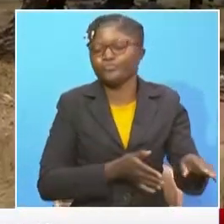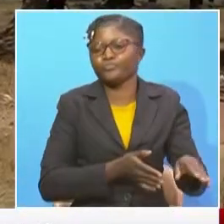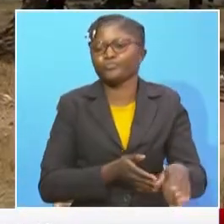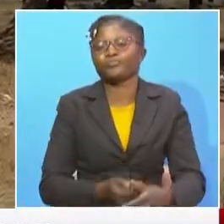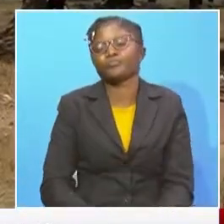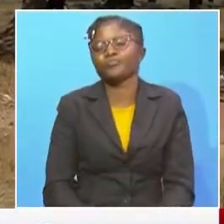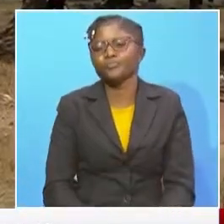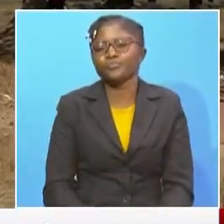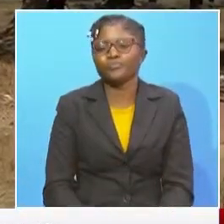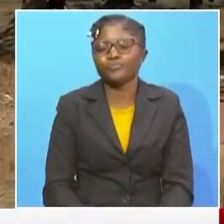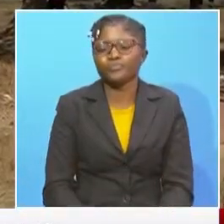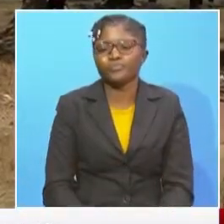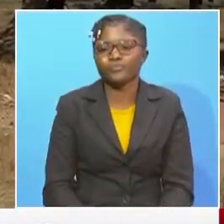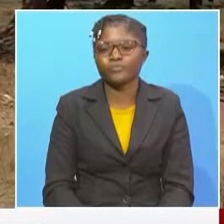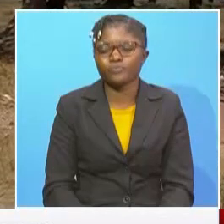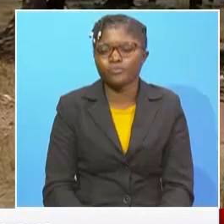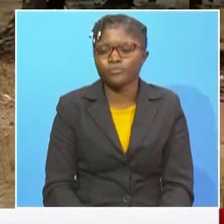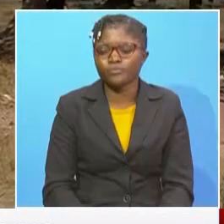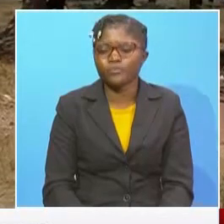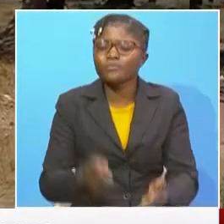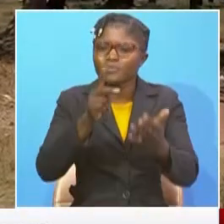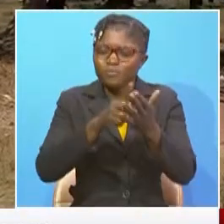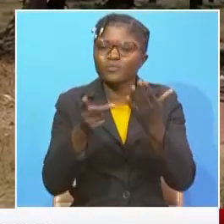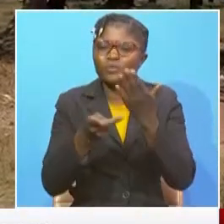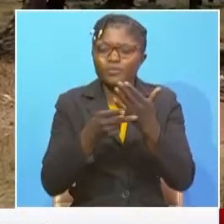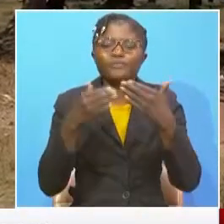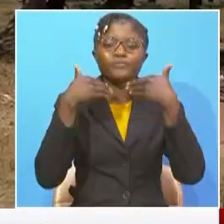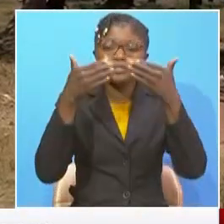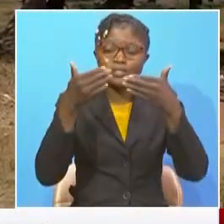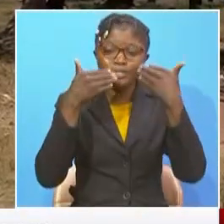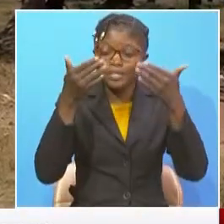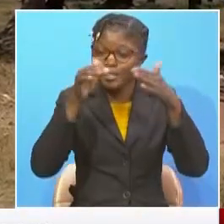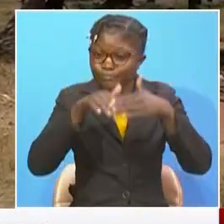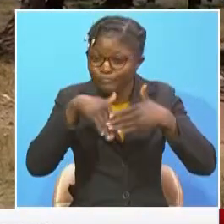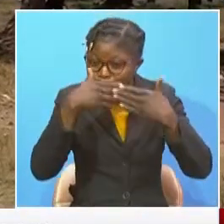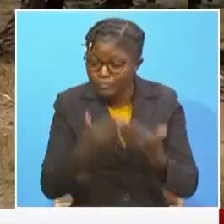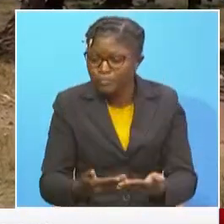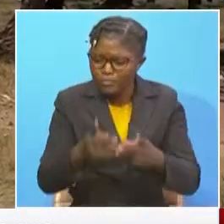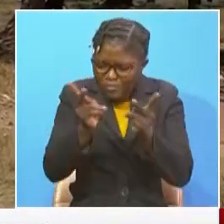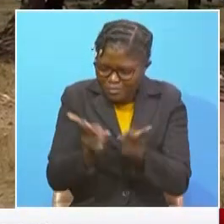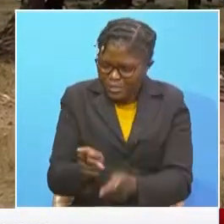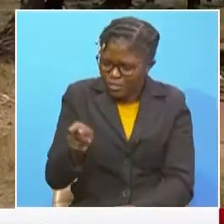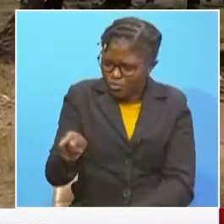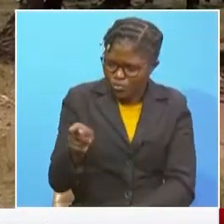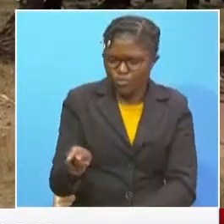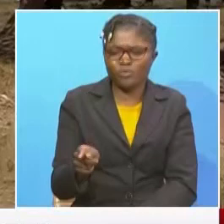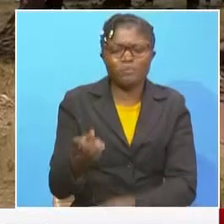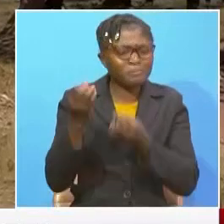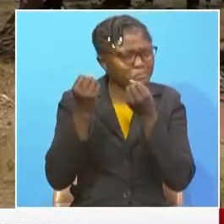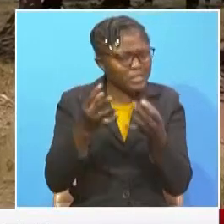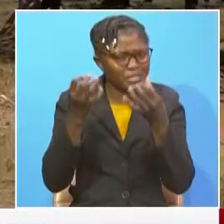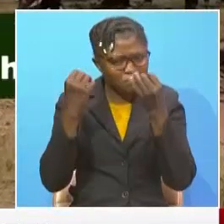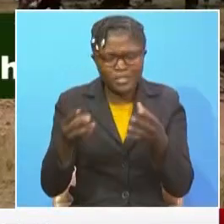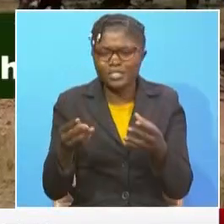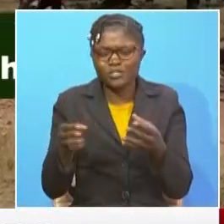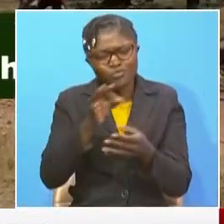to implement the program. Hii programu tuwaitashisha mwishira ya kweba kuno kunchende kumiesu. Ifisabwe thingi fia risa sendo